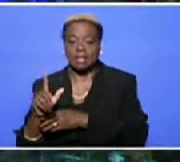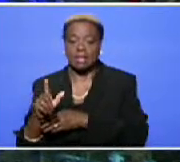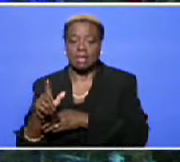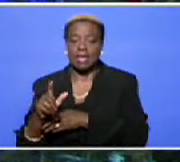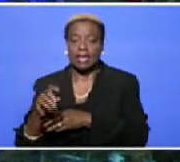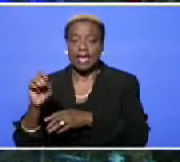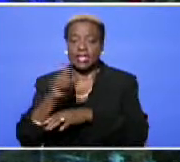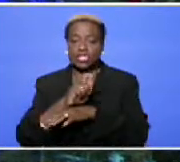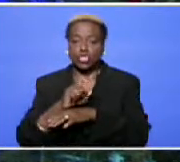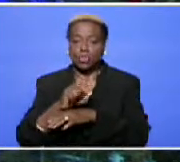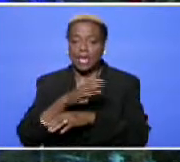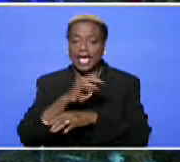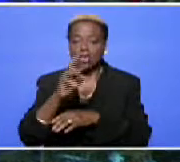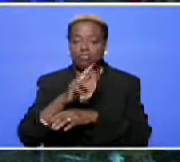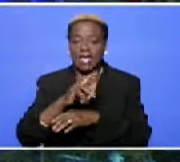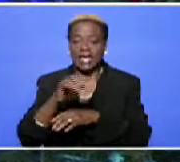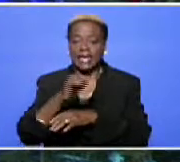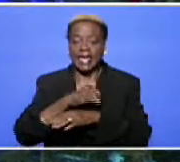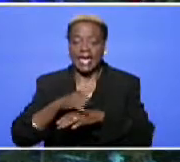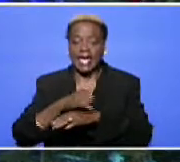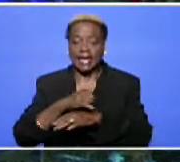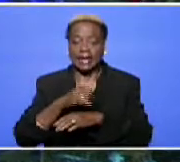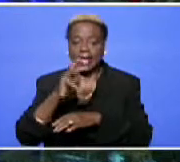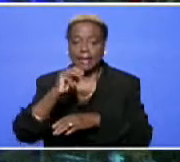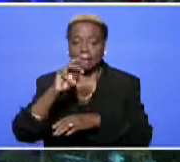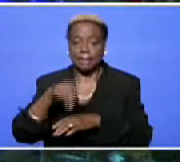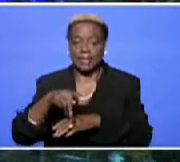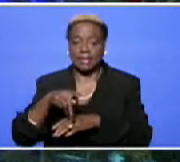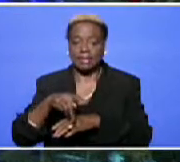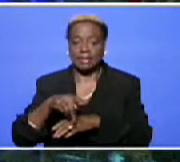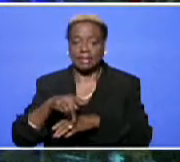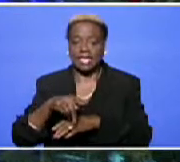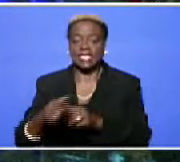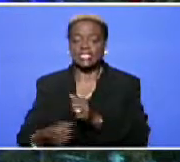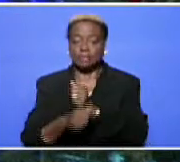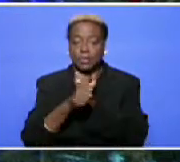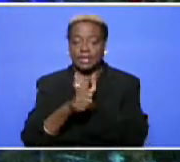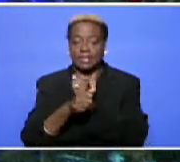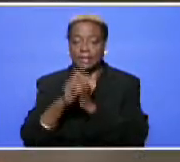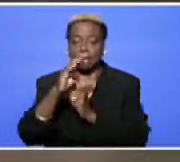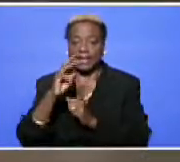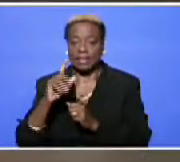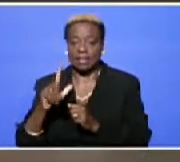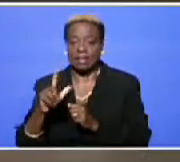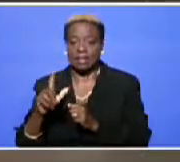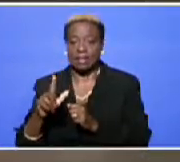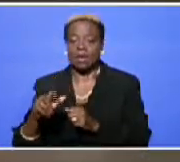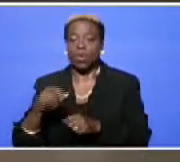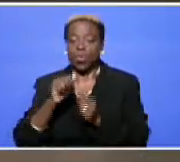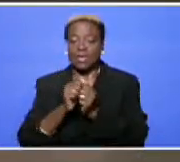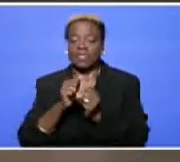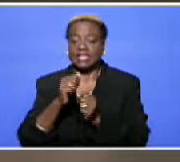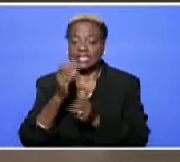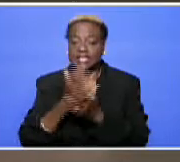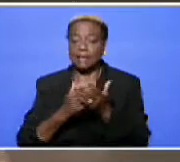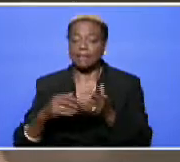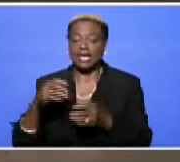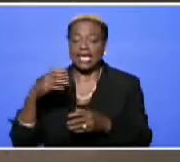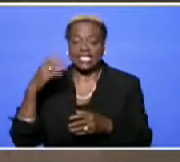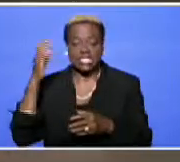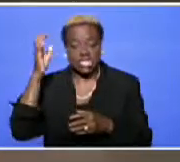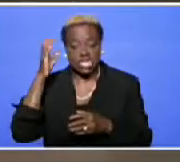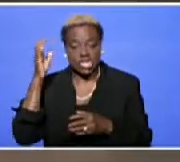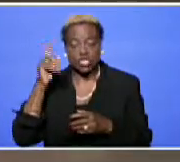MP Chester Cooper. But that support came with some concerns. One area where we want to see protection for those